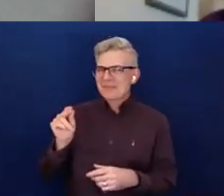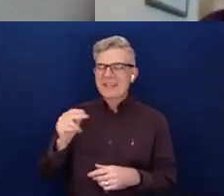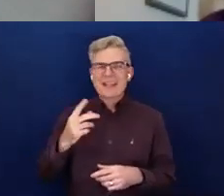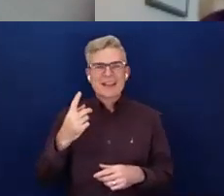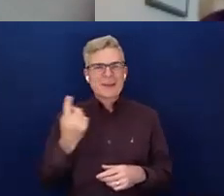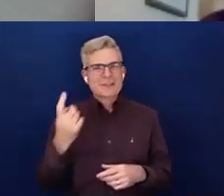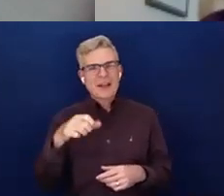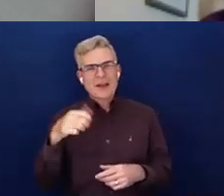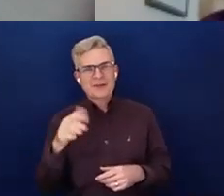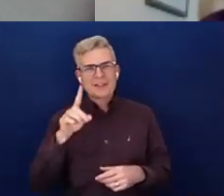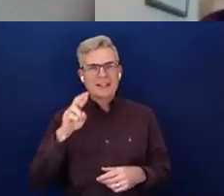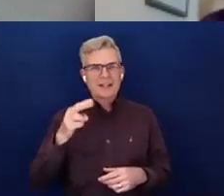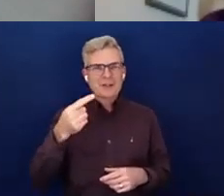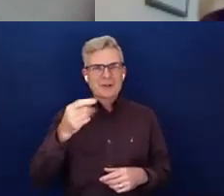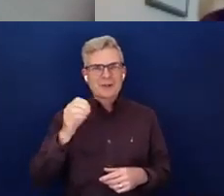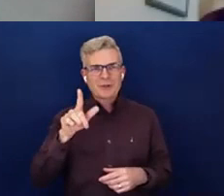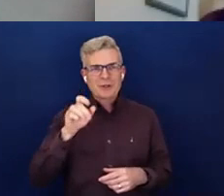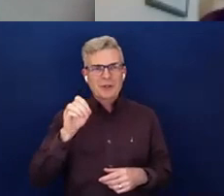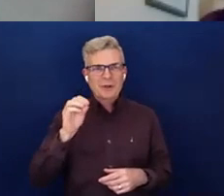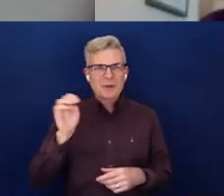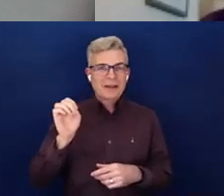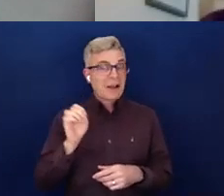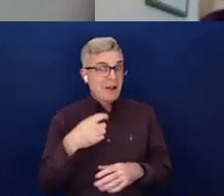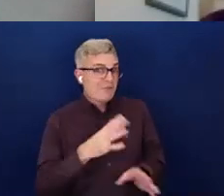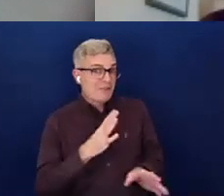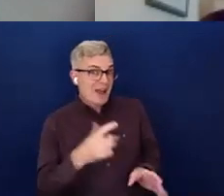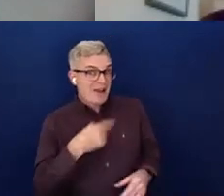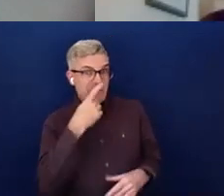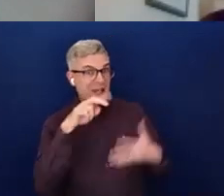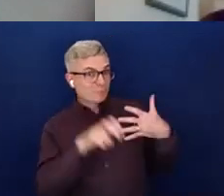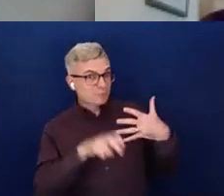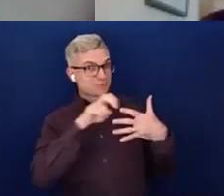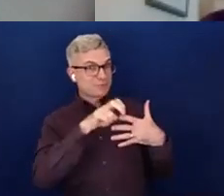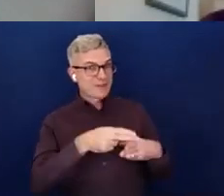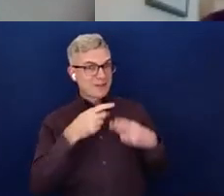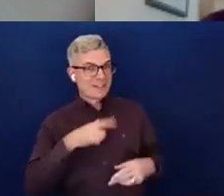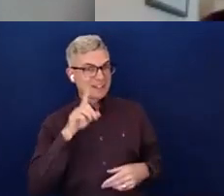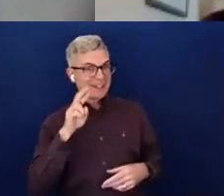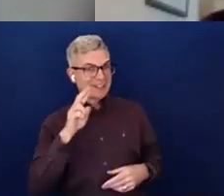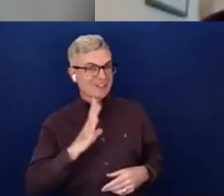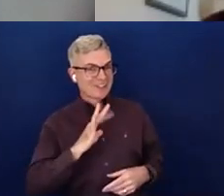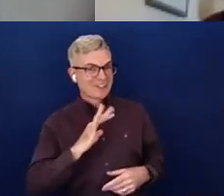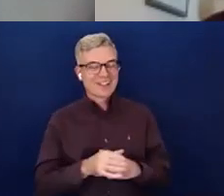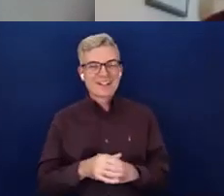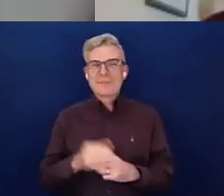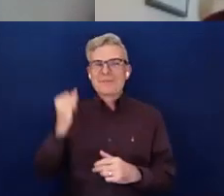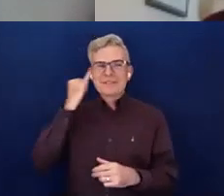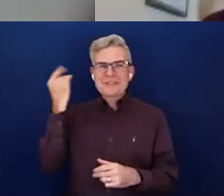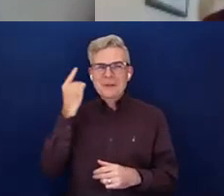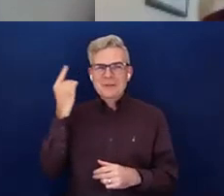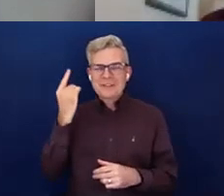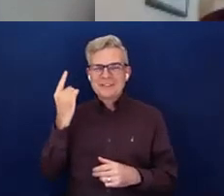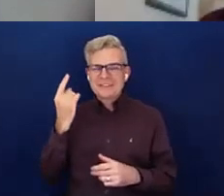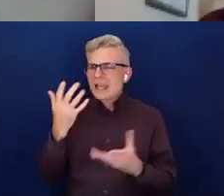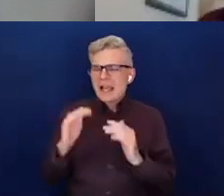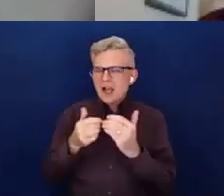So I'm sorry, but yeah. That's totally fine. I don't mind the promotion. If someone can get me, how should I find out your email